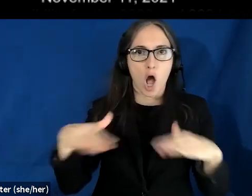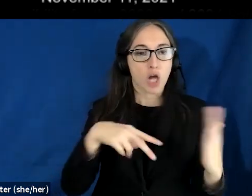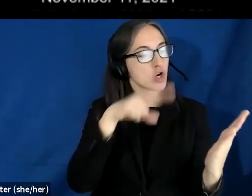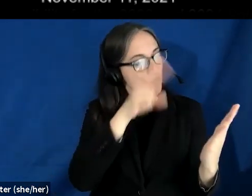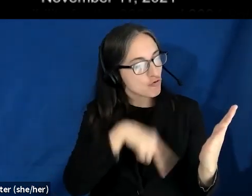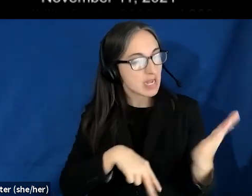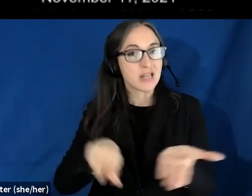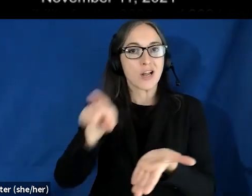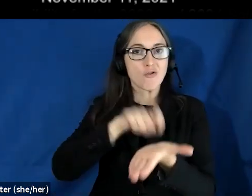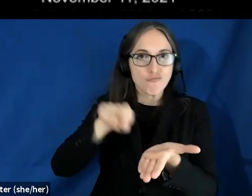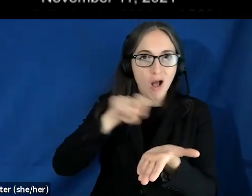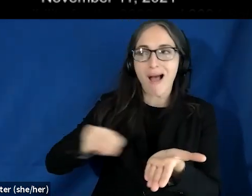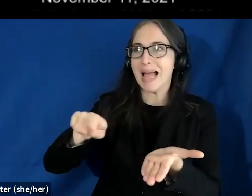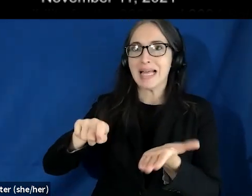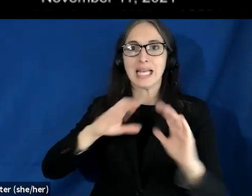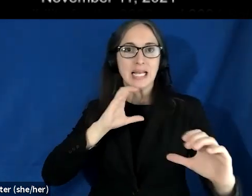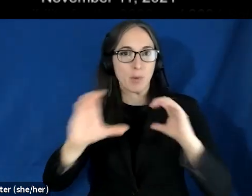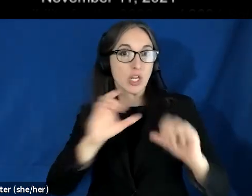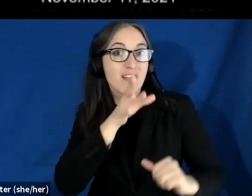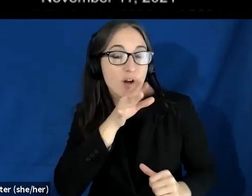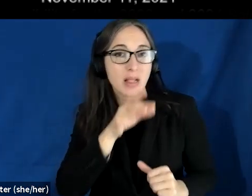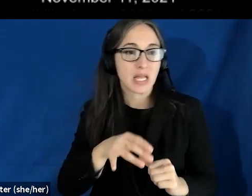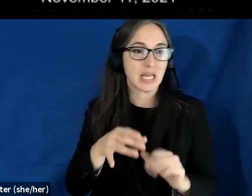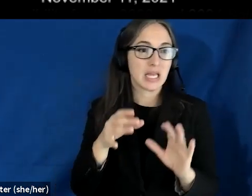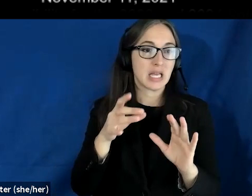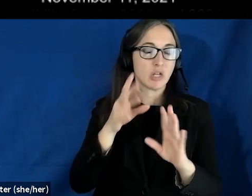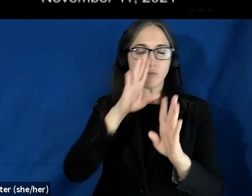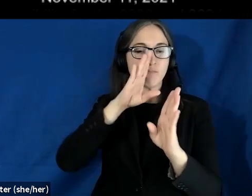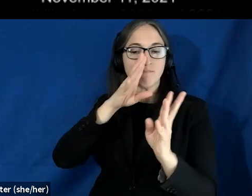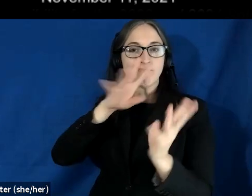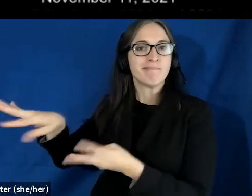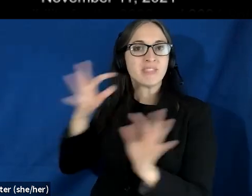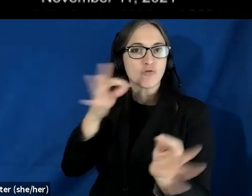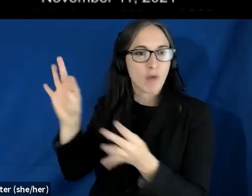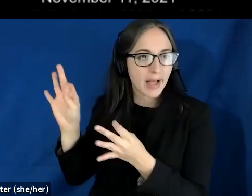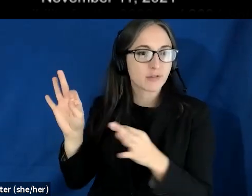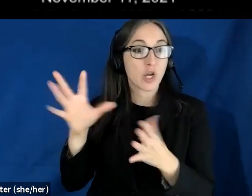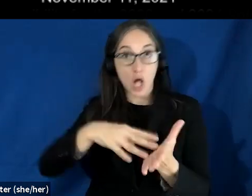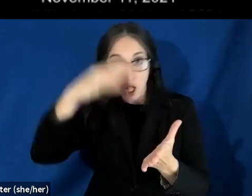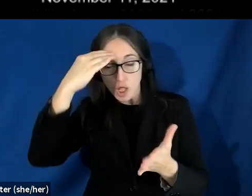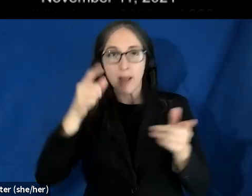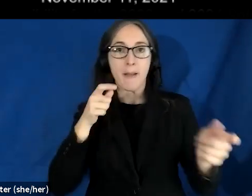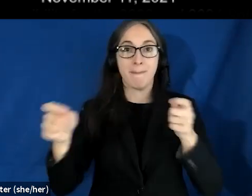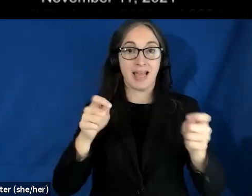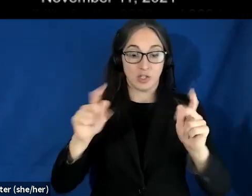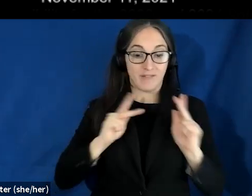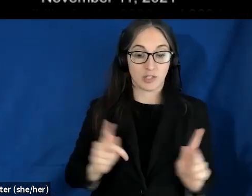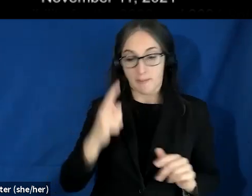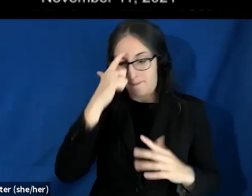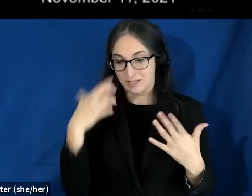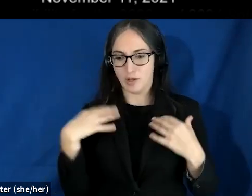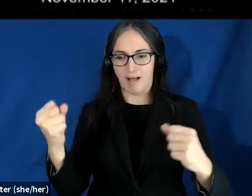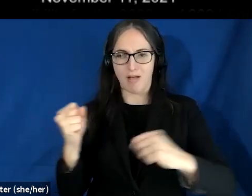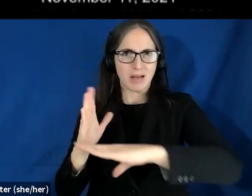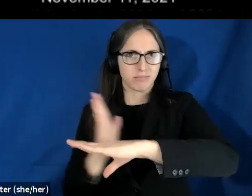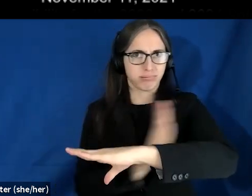pencil, communicate verbally, tune out distraction, learn and manage physical and mental health. I think everyone at this conference could